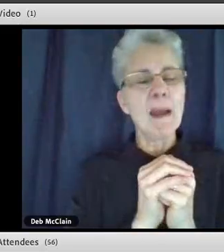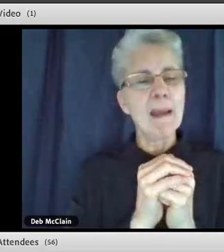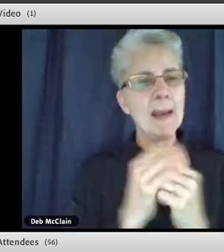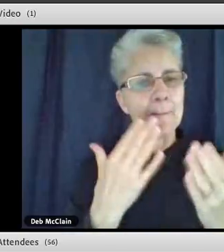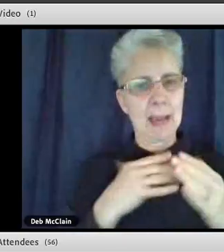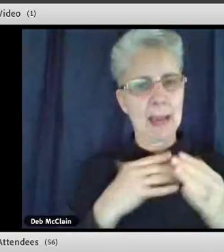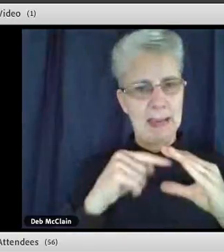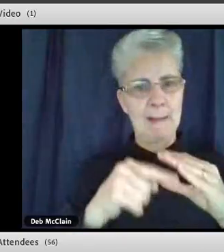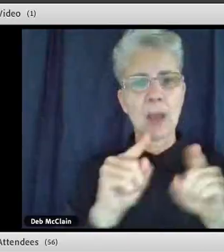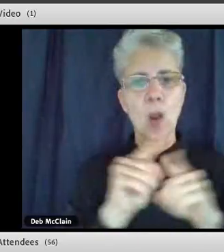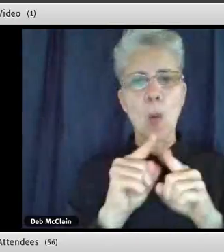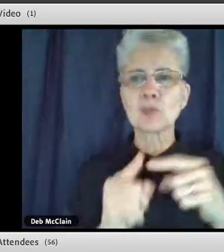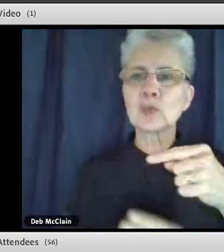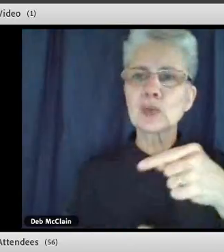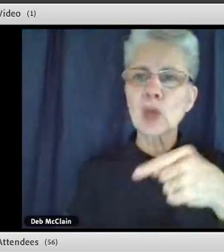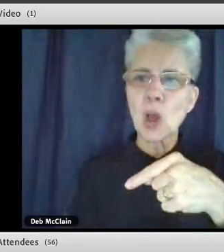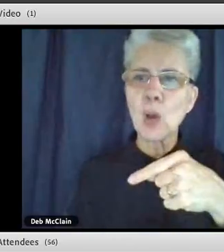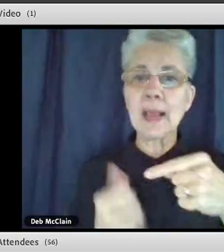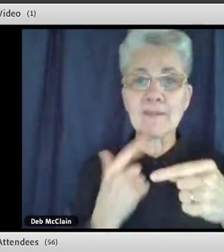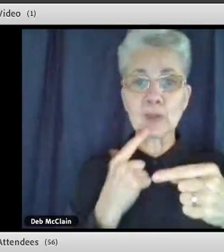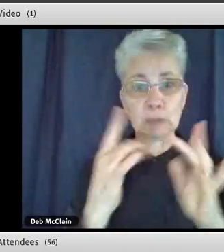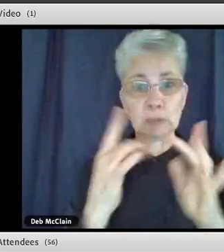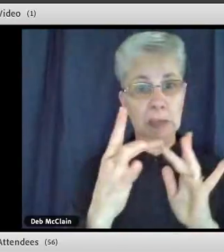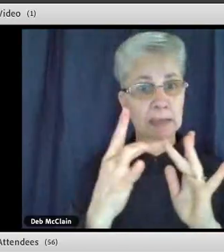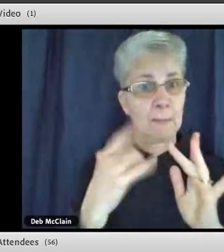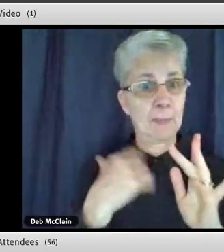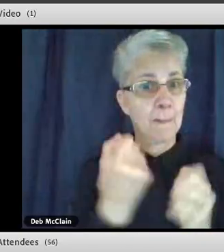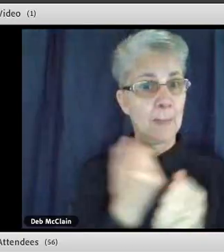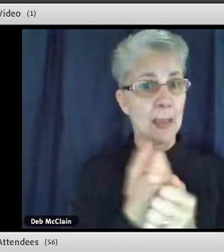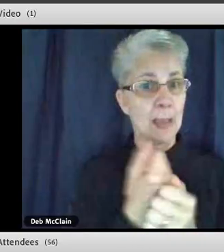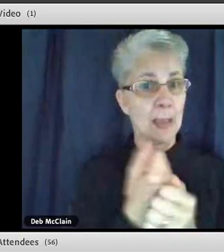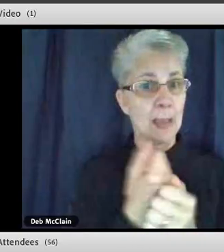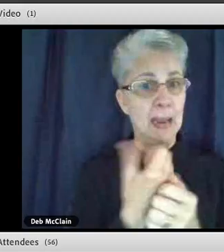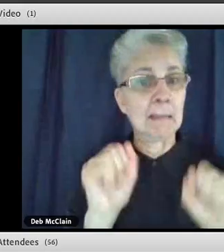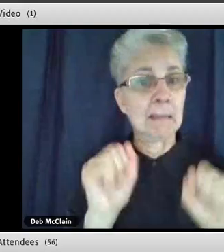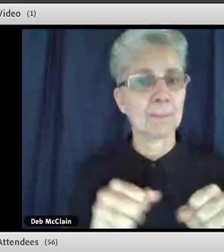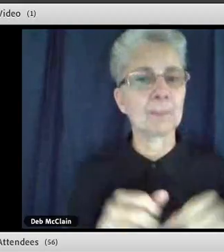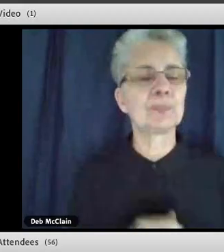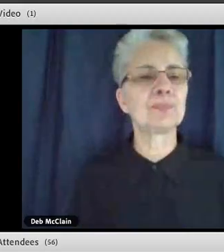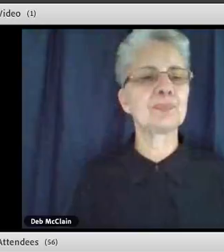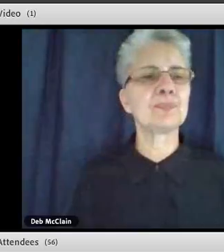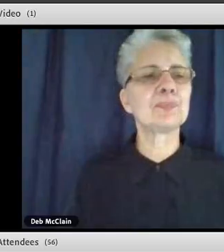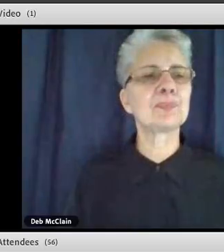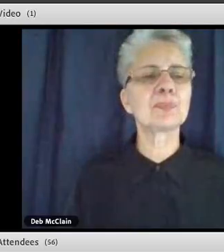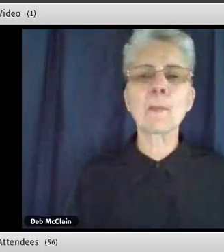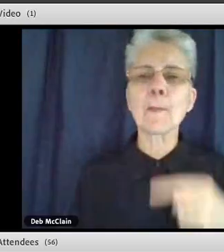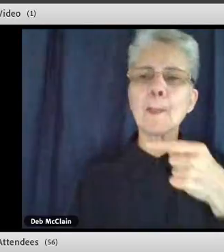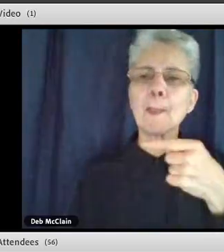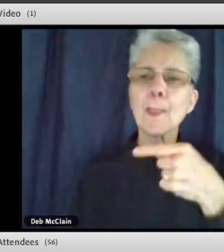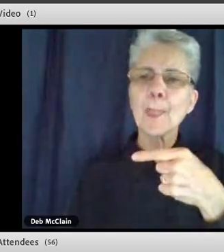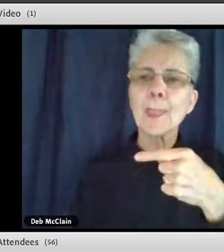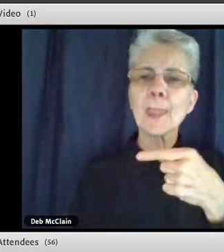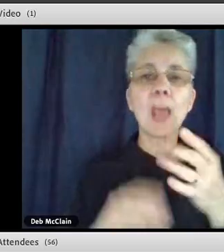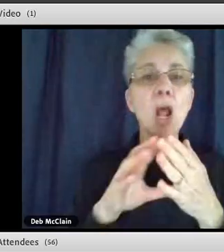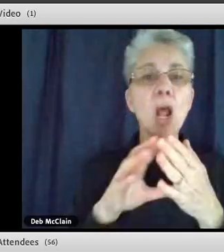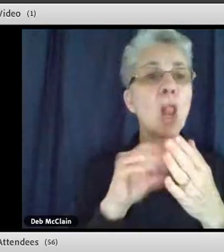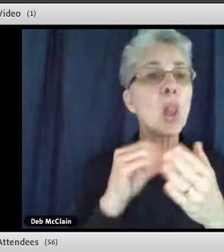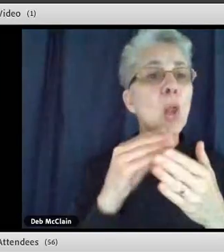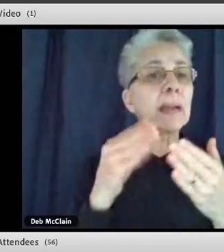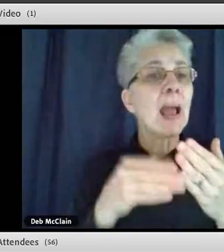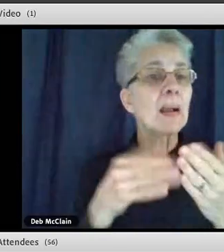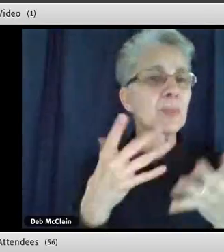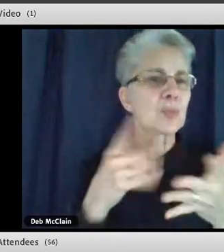my email address as well, in case you want to email me about anything else. So, all right. So learning outcomes. Okay.